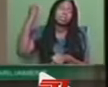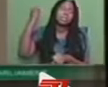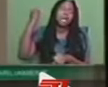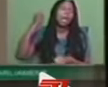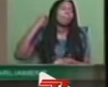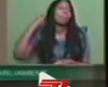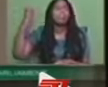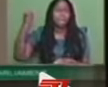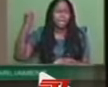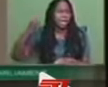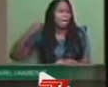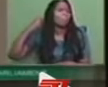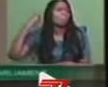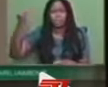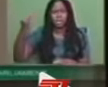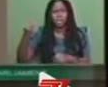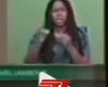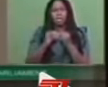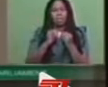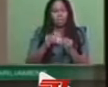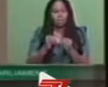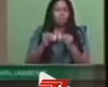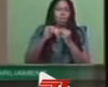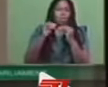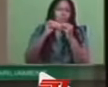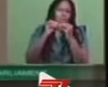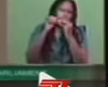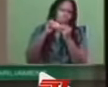and more pressure on the people of Trinidad and Tobago.